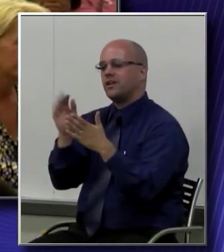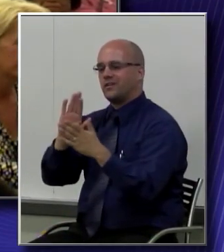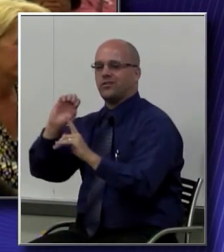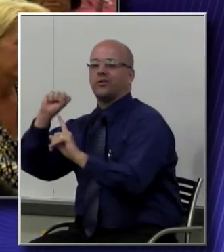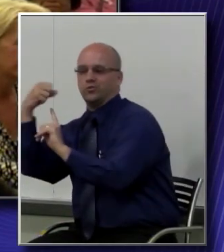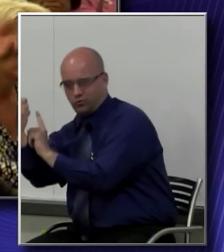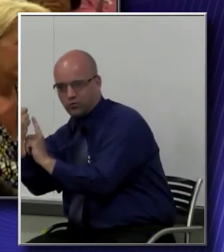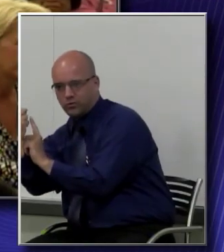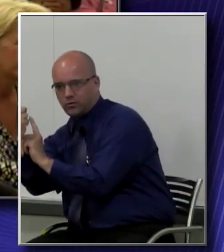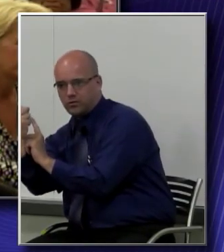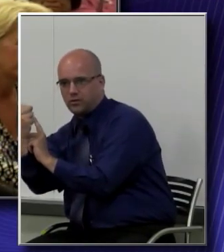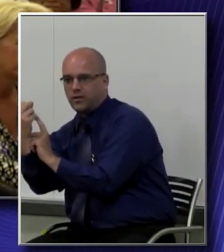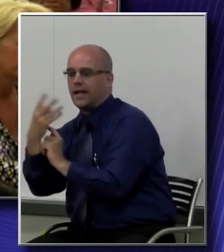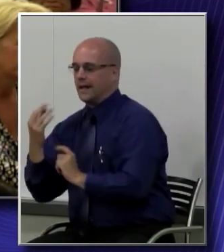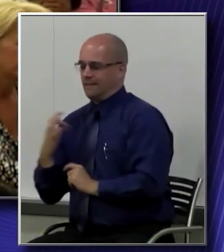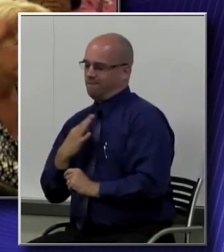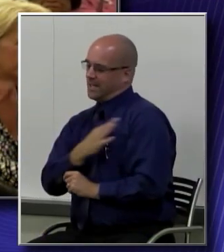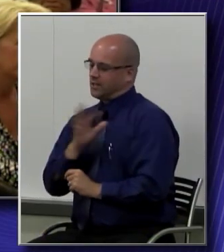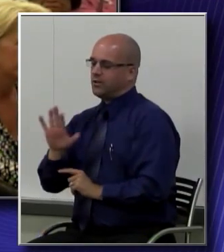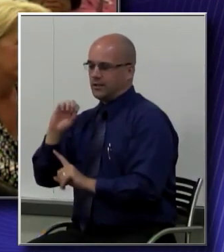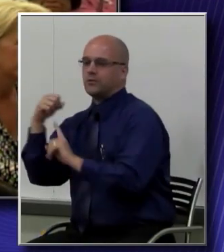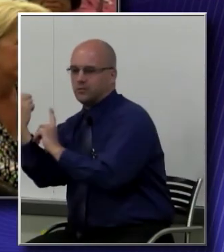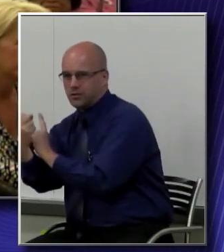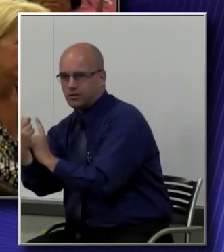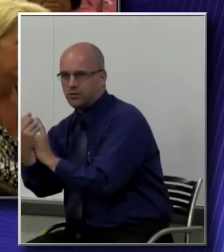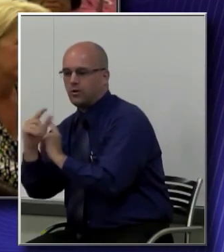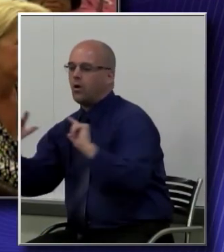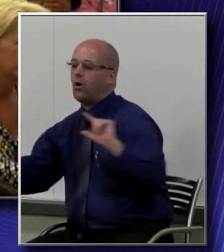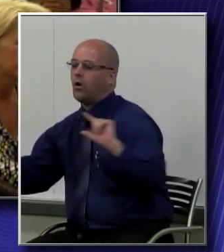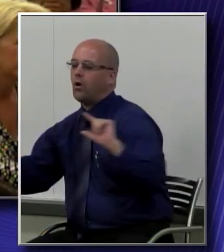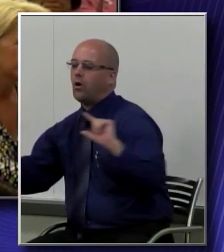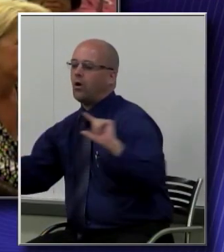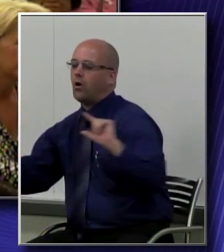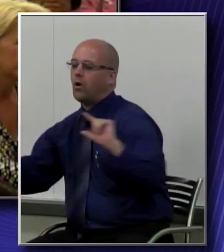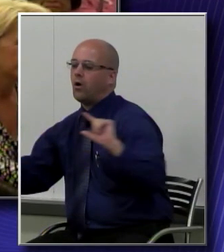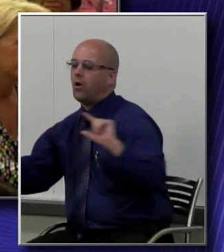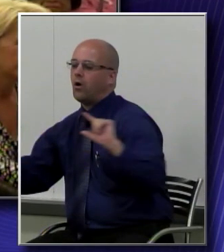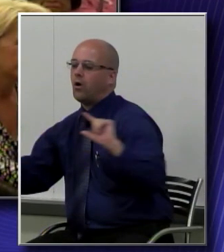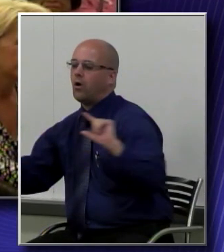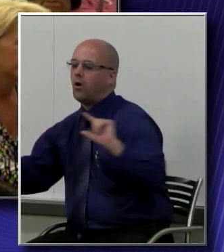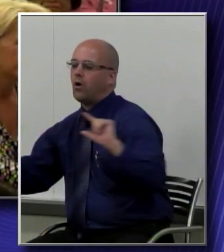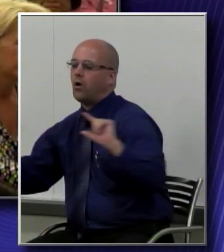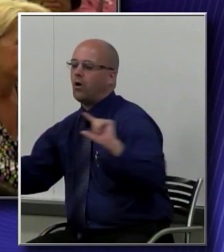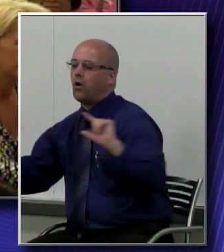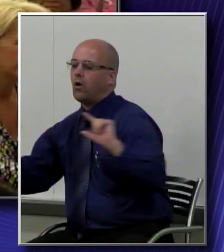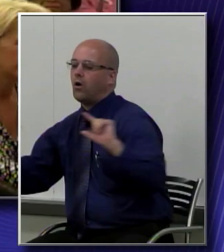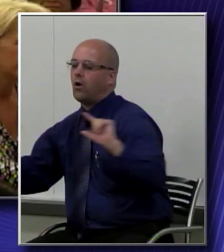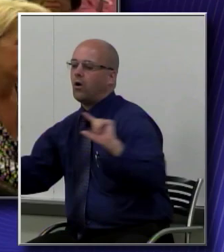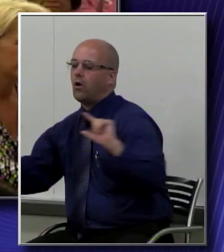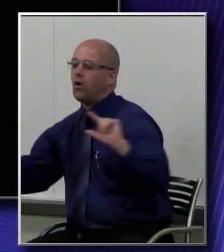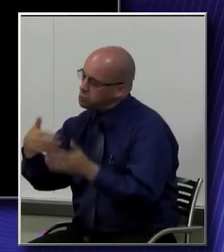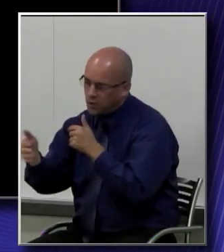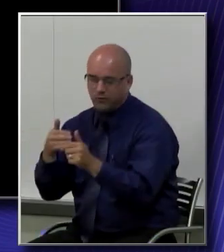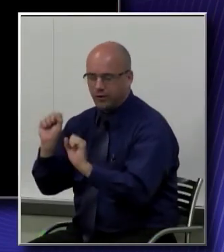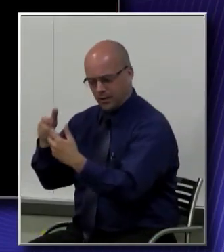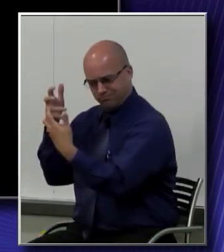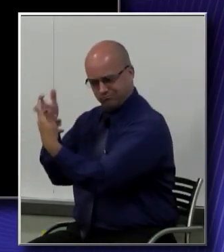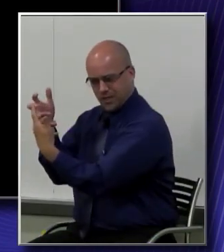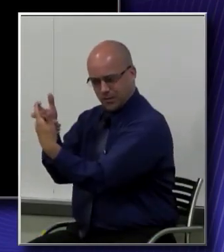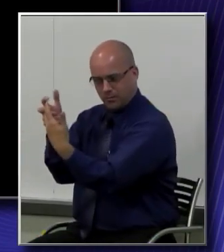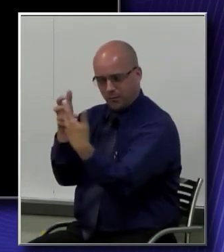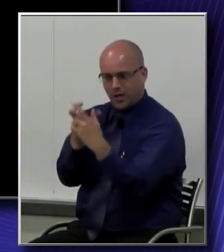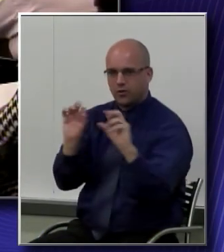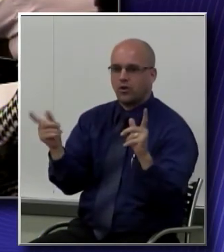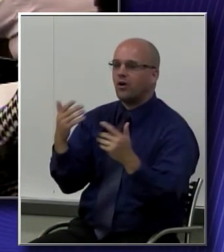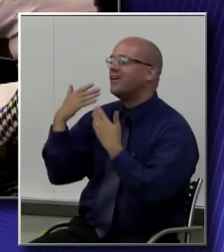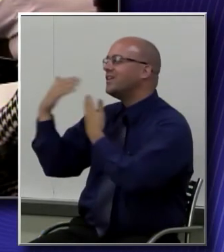can relate to the faculty, everybody, despite who they are, no matter who they are, they can relate to them. Thank you